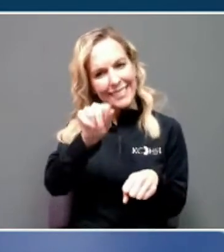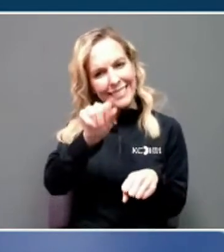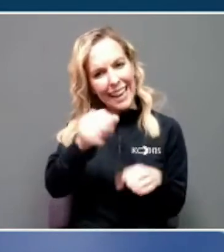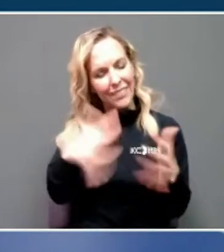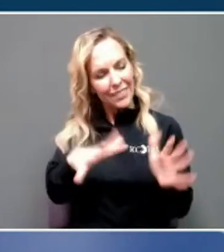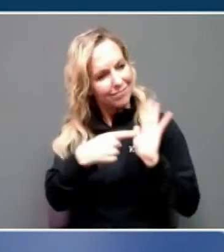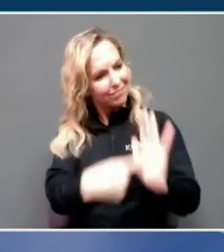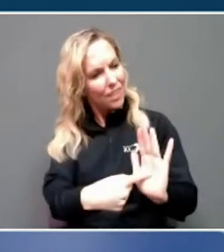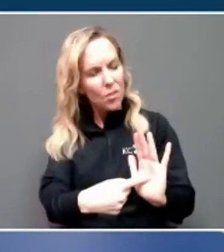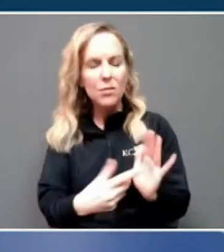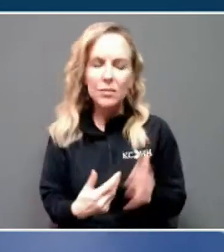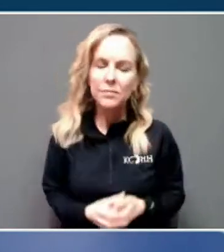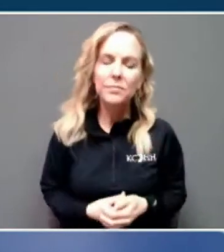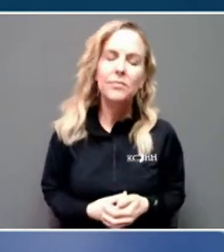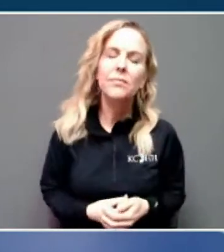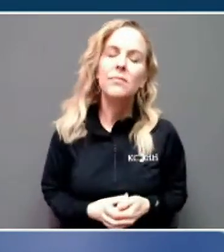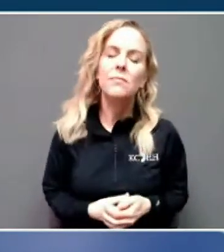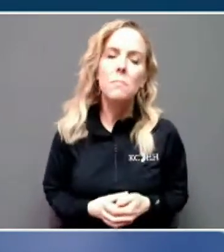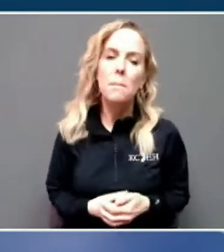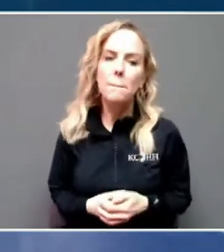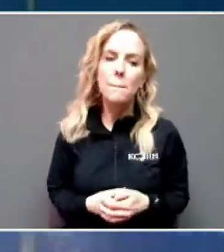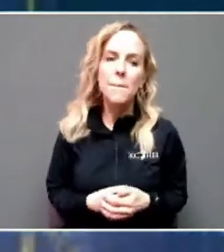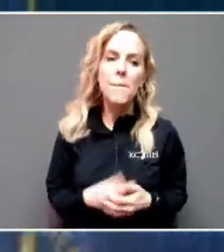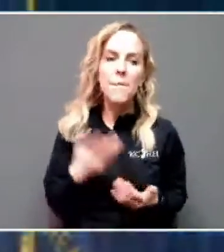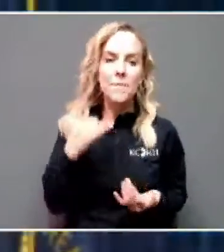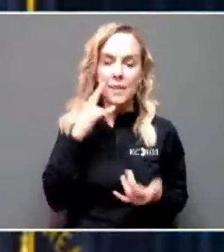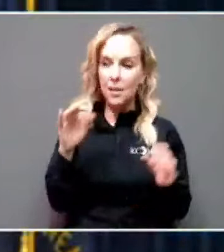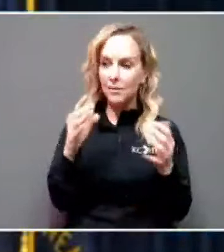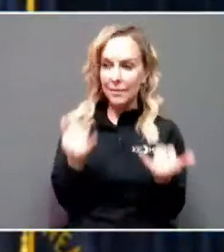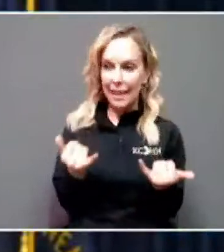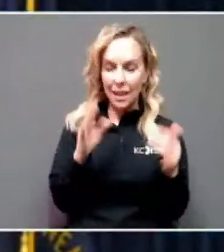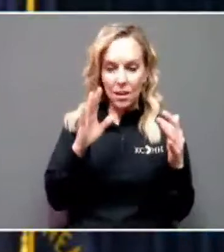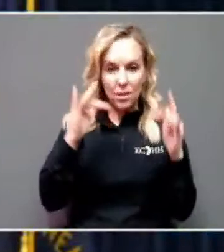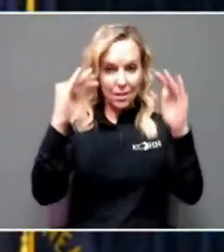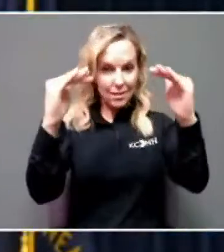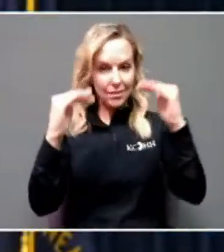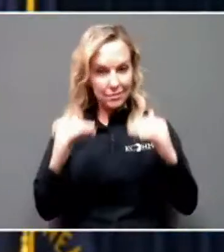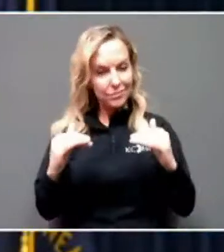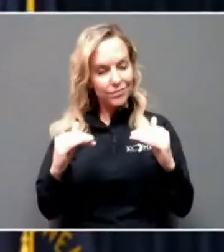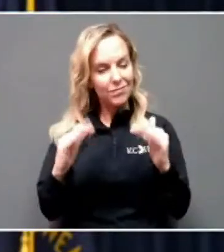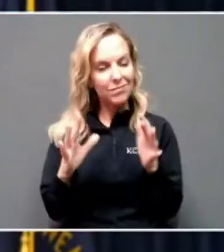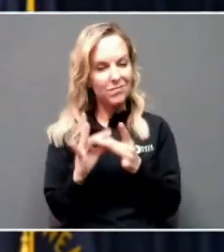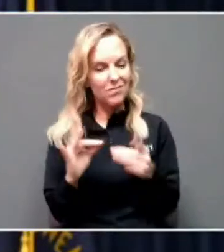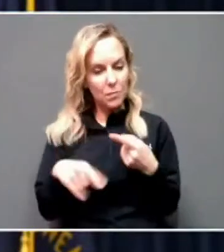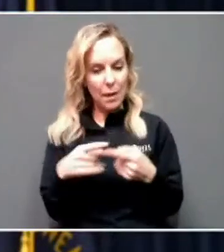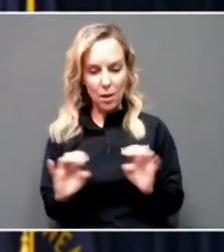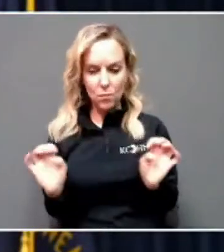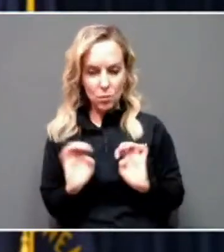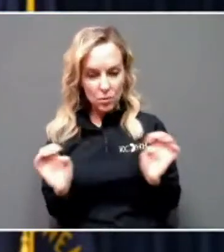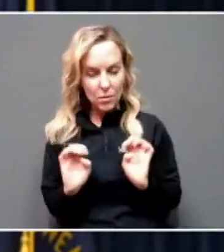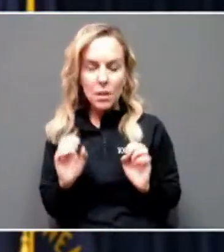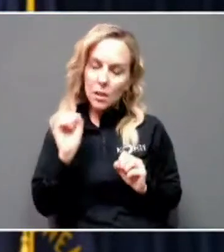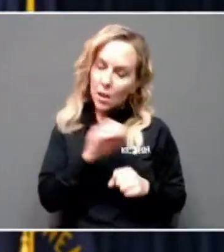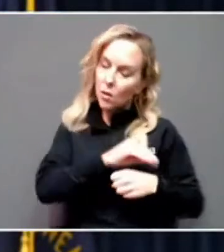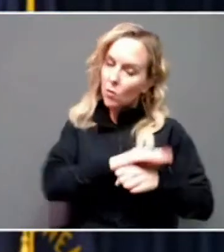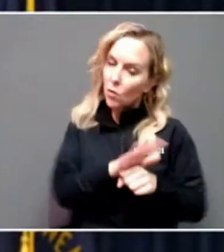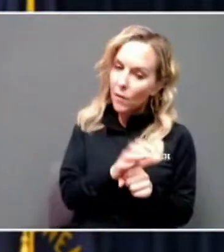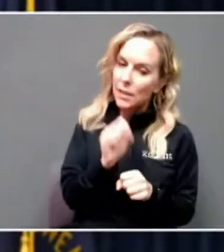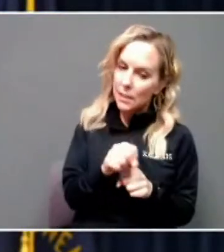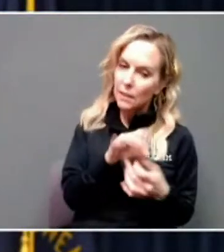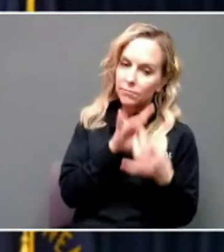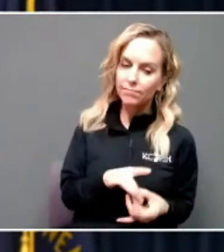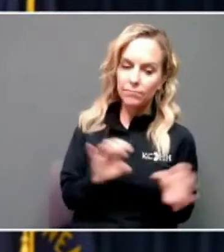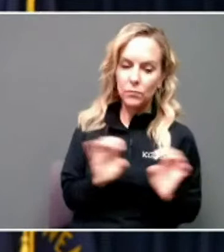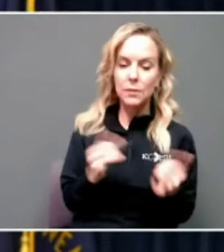right, so speaking of emergencies, given that COVID is certainly one, today I'm announcing